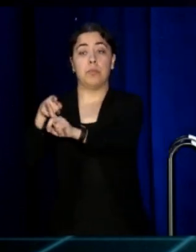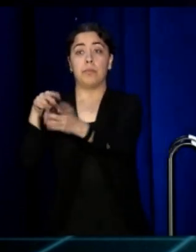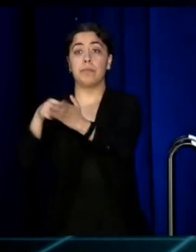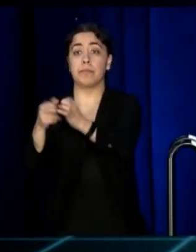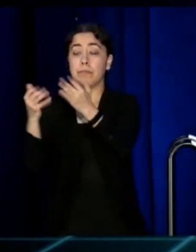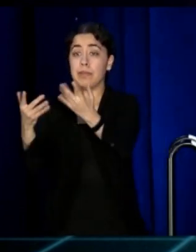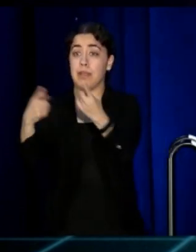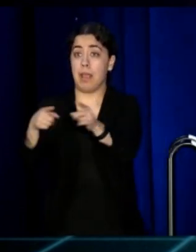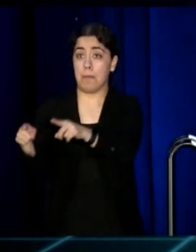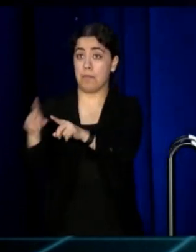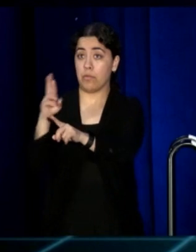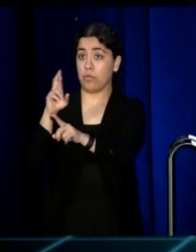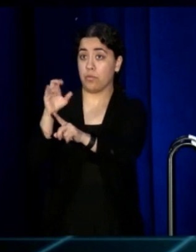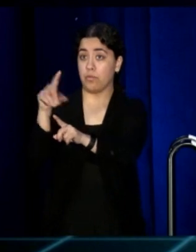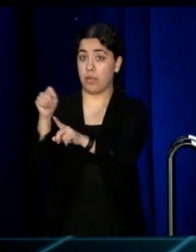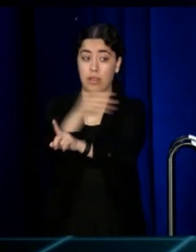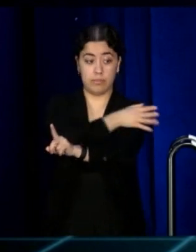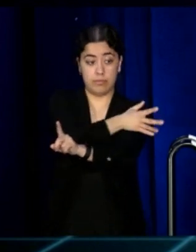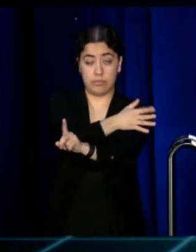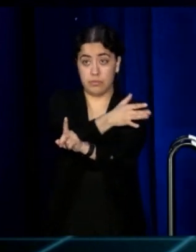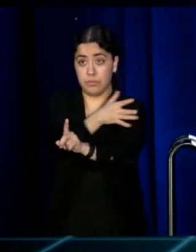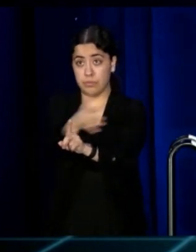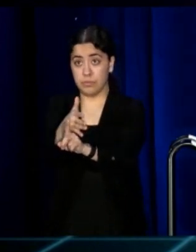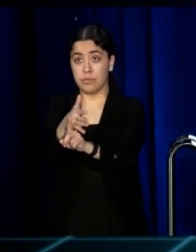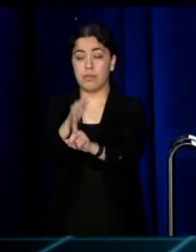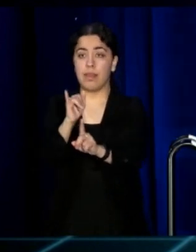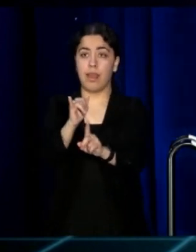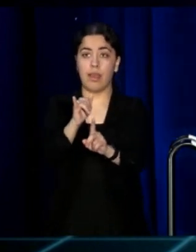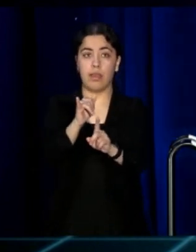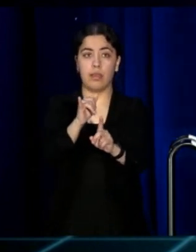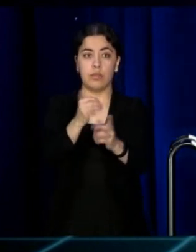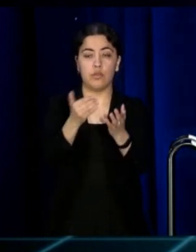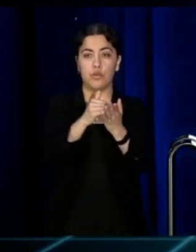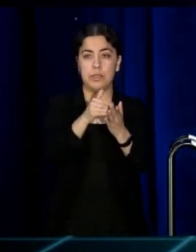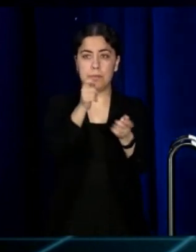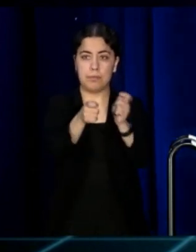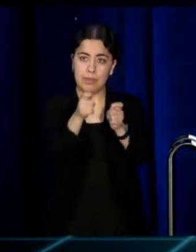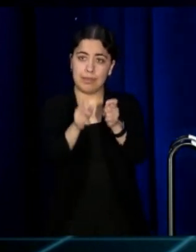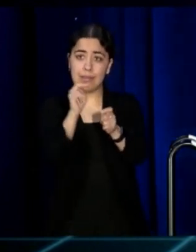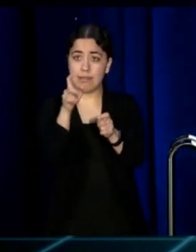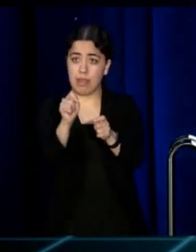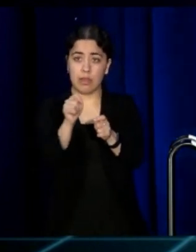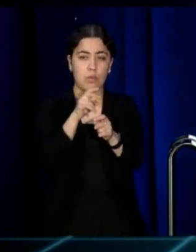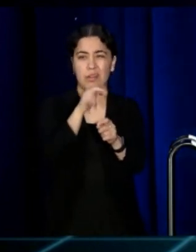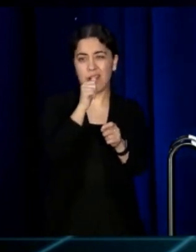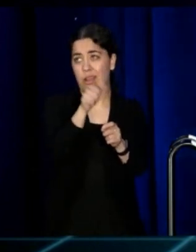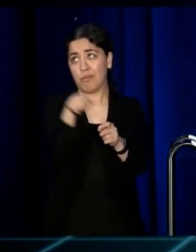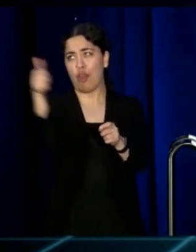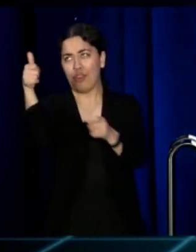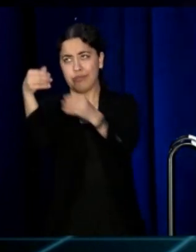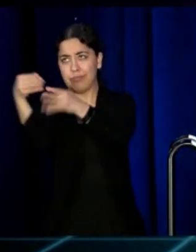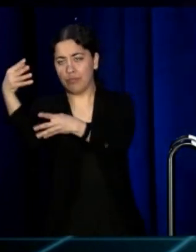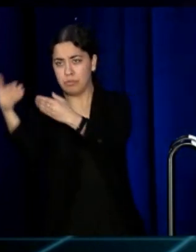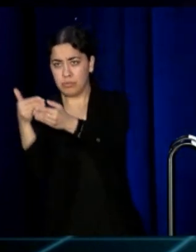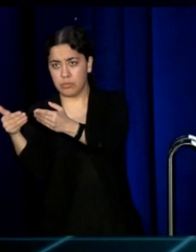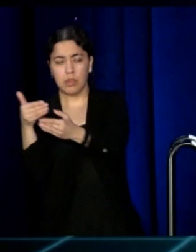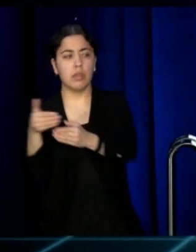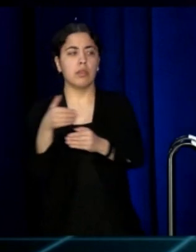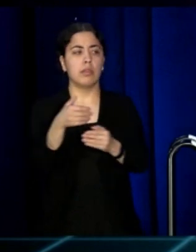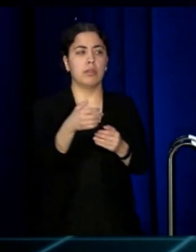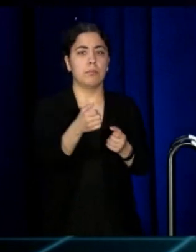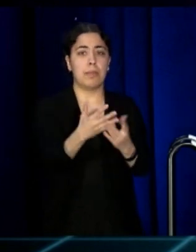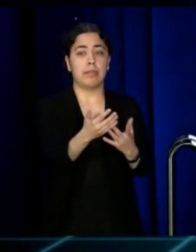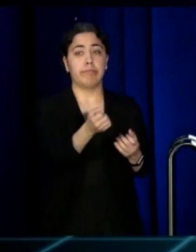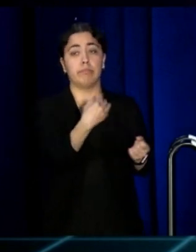in React in the framework space, in Remix, whether you're using Next, whether you're not using either of them, we've gotten a lot of these